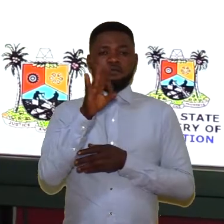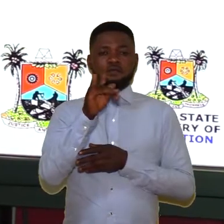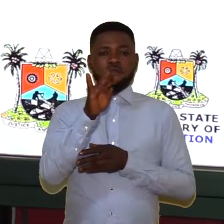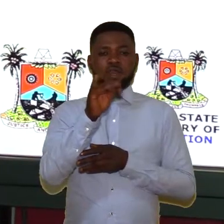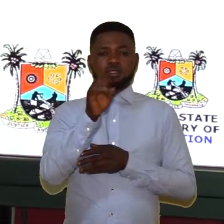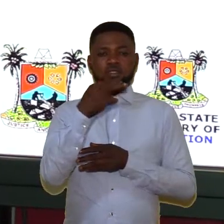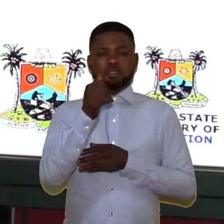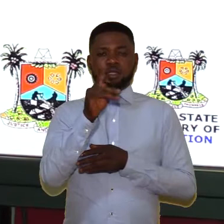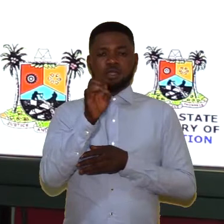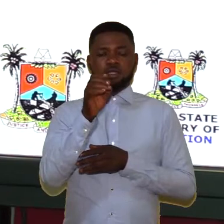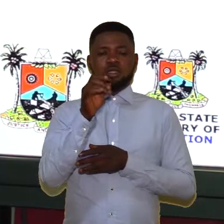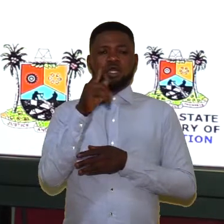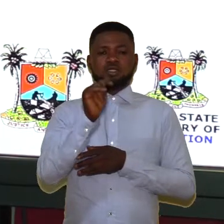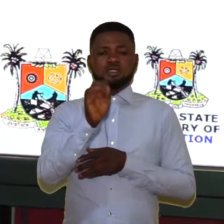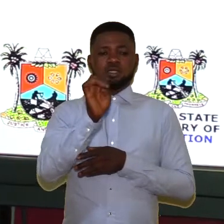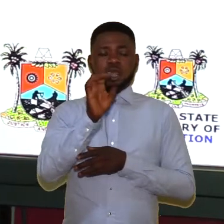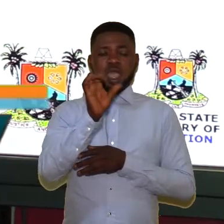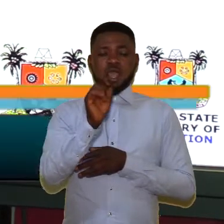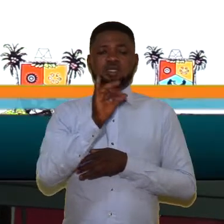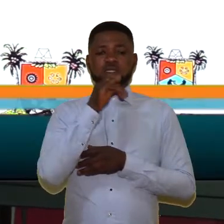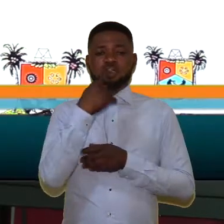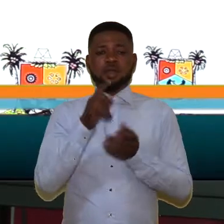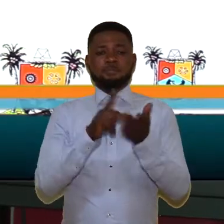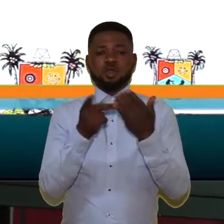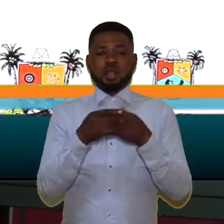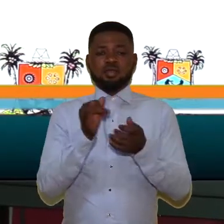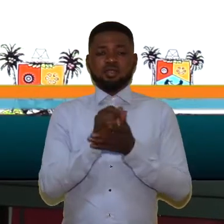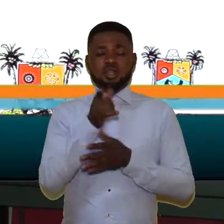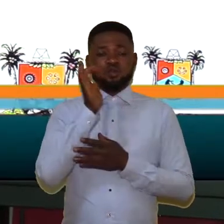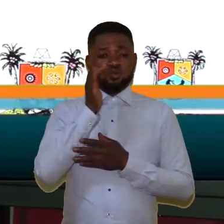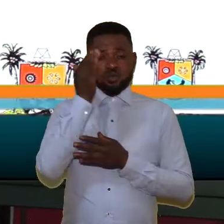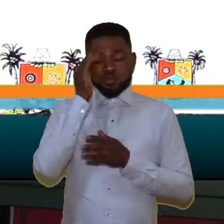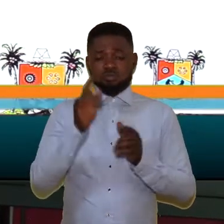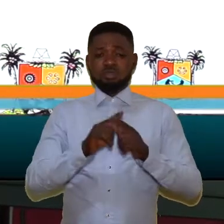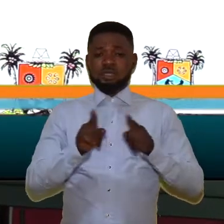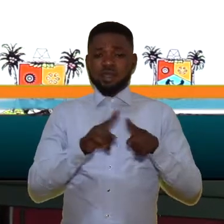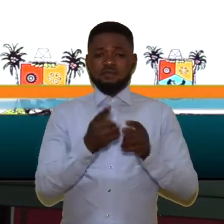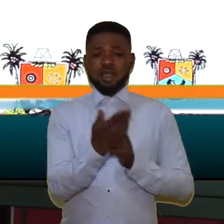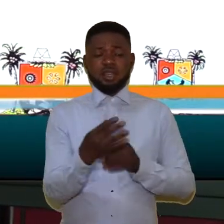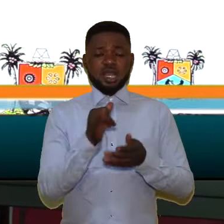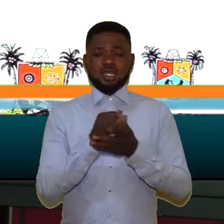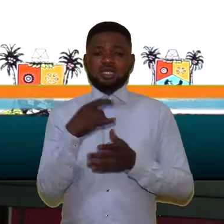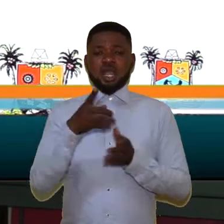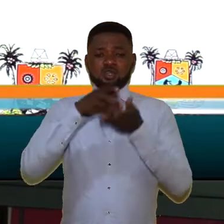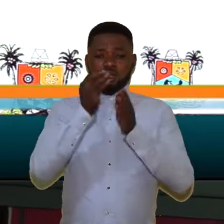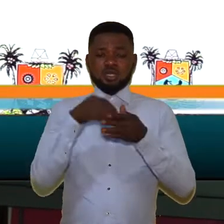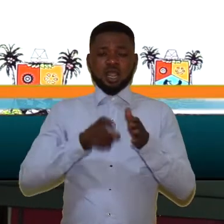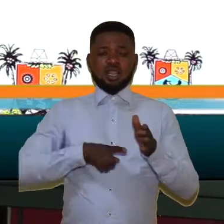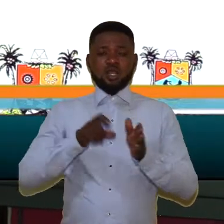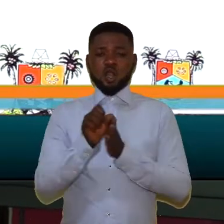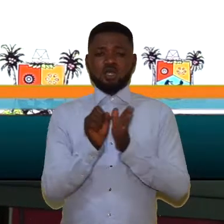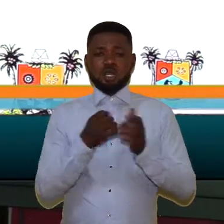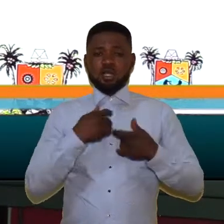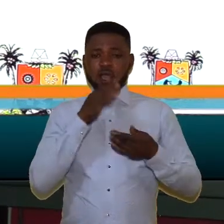Fọláṣadé Adéfisáyọ̀. The Total Education Show ni ètò tí a ó tún mọ àwọn ohun mèremère tí àwọn akẹ́kọ̀ọ́ ìlú Èkó ń gbé